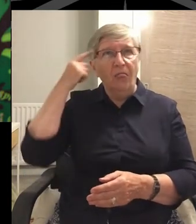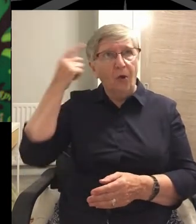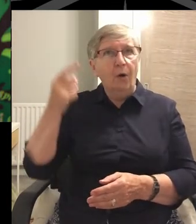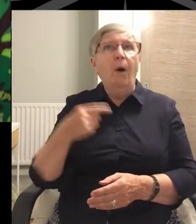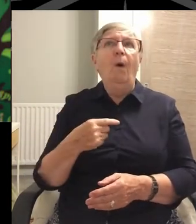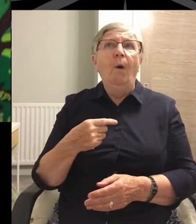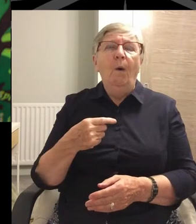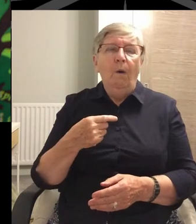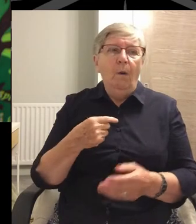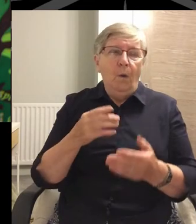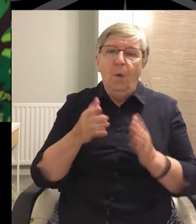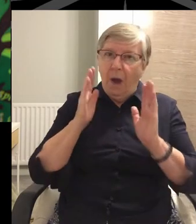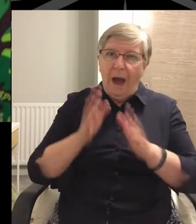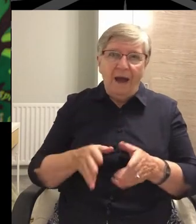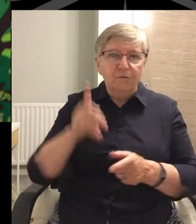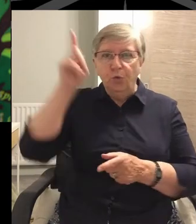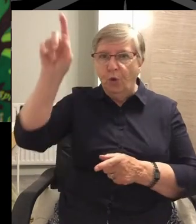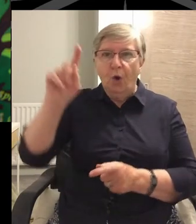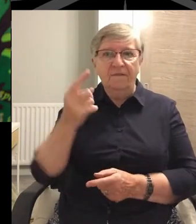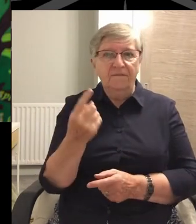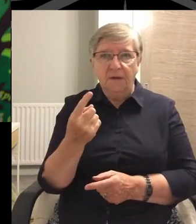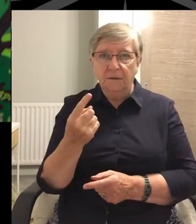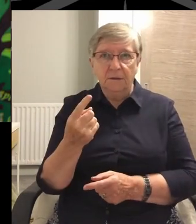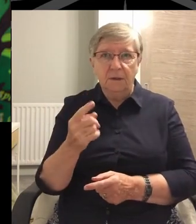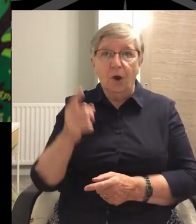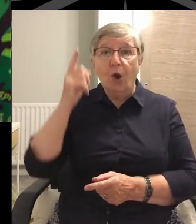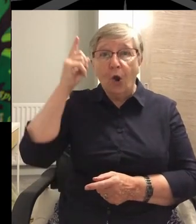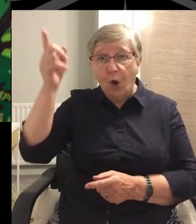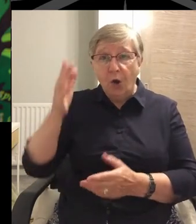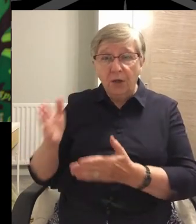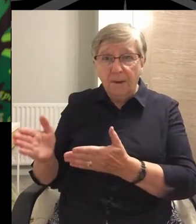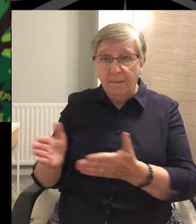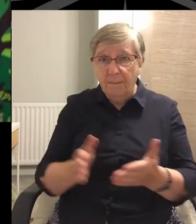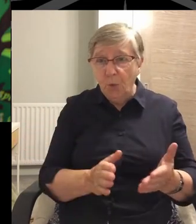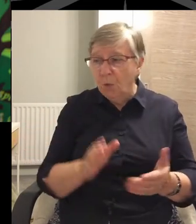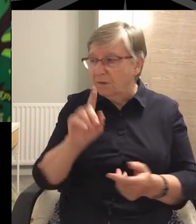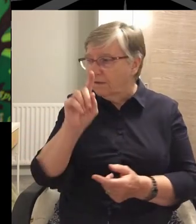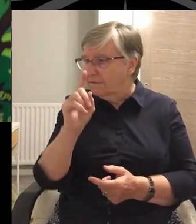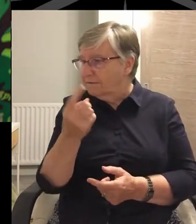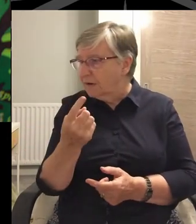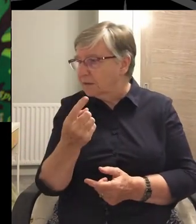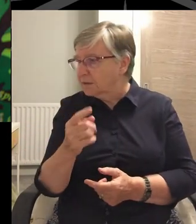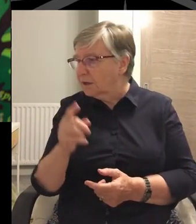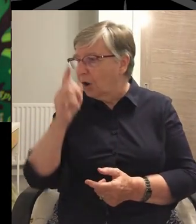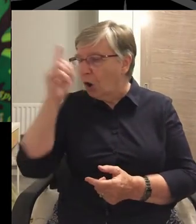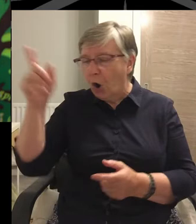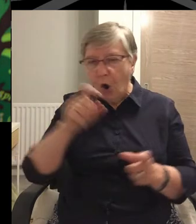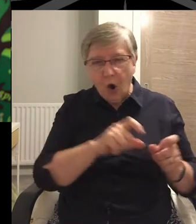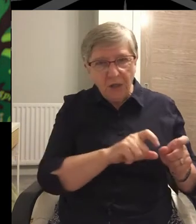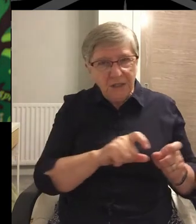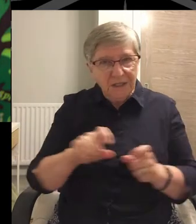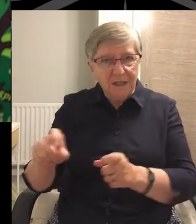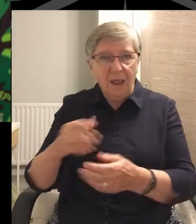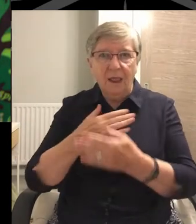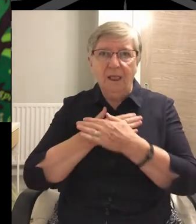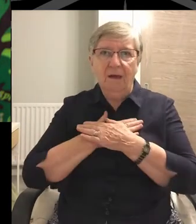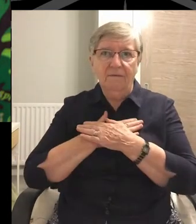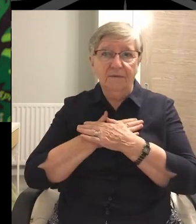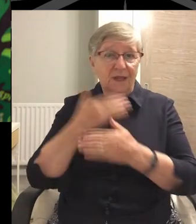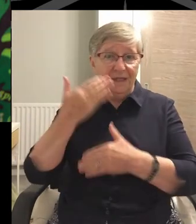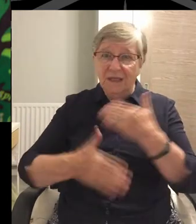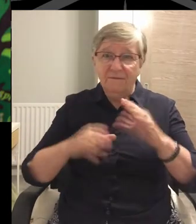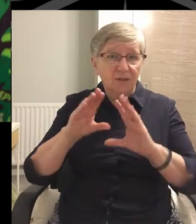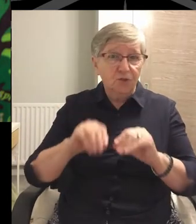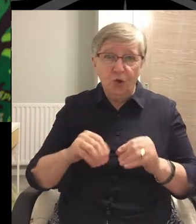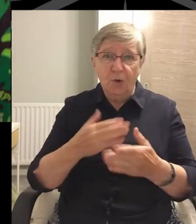came to their senses and put God first. Again, it is God who moved first. It is God who still loves, and he hasn't stopped